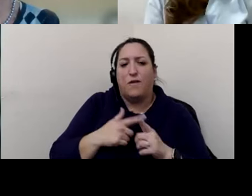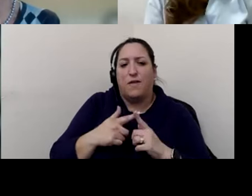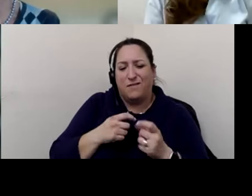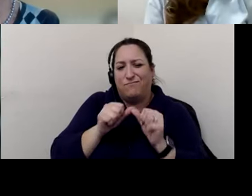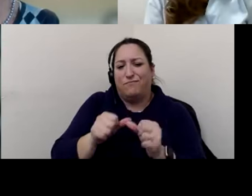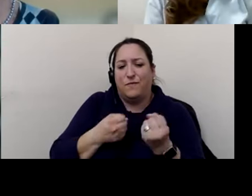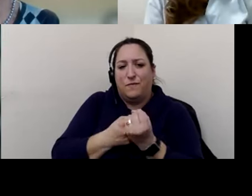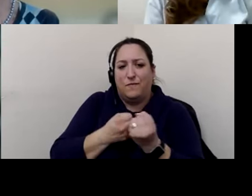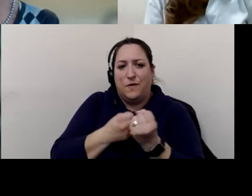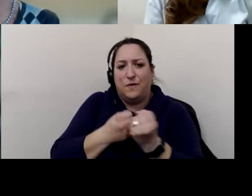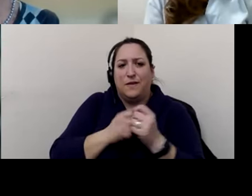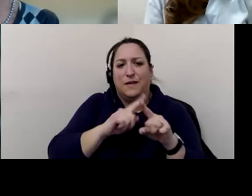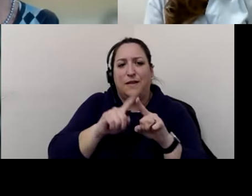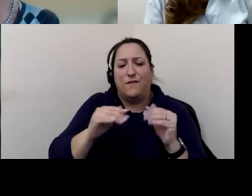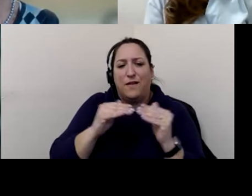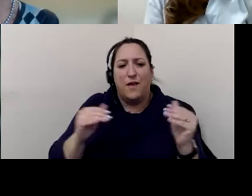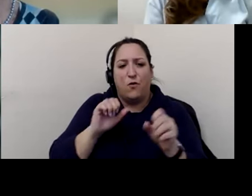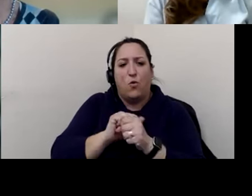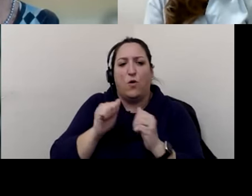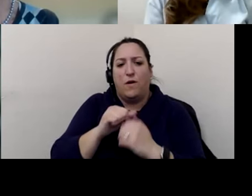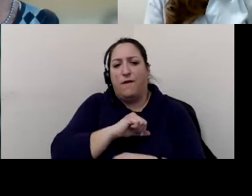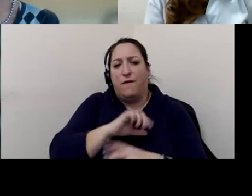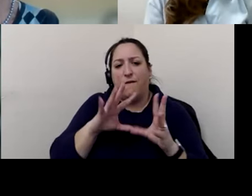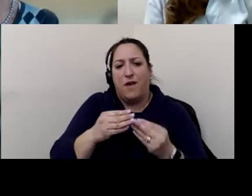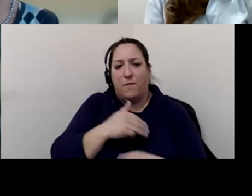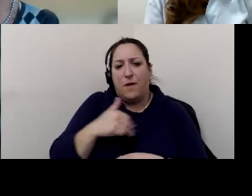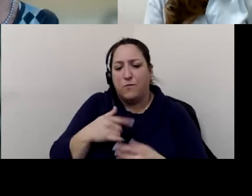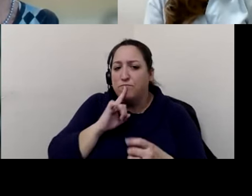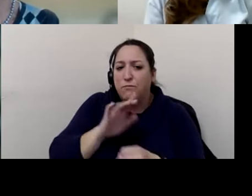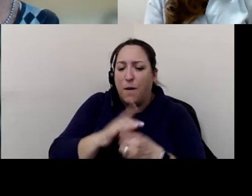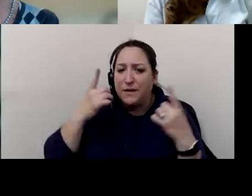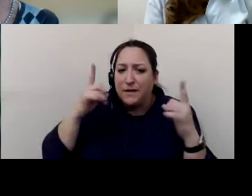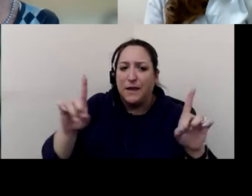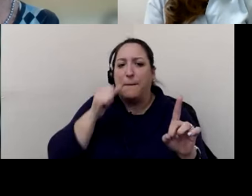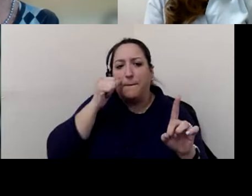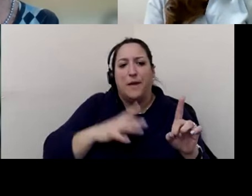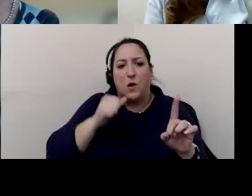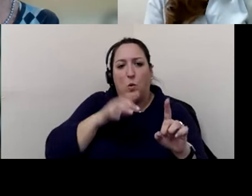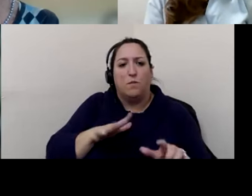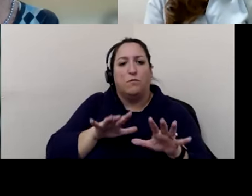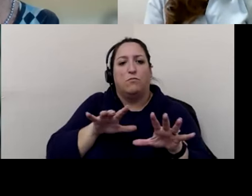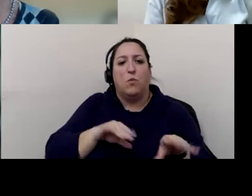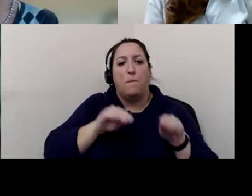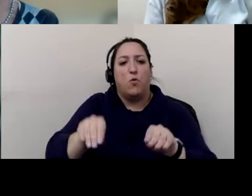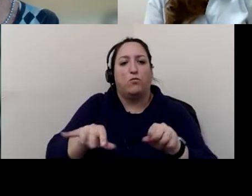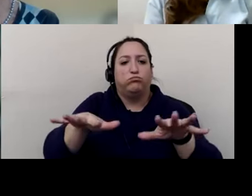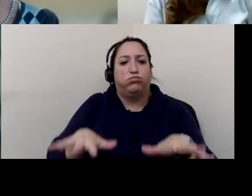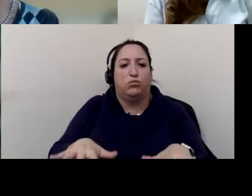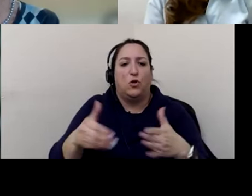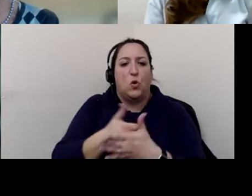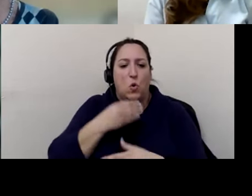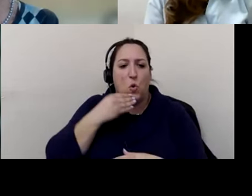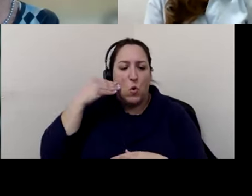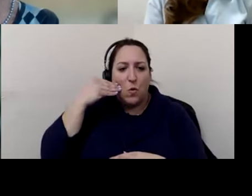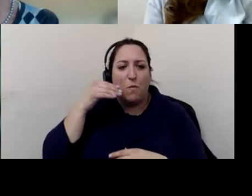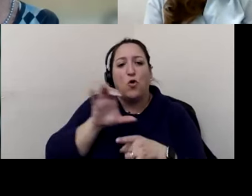at multiple levels and worked with family members to ensure success as the men and women settled into their new homes. As